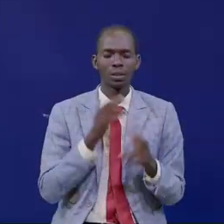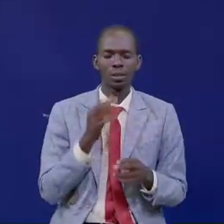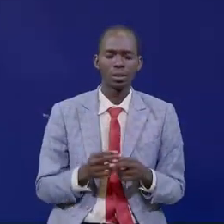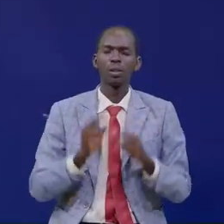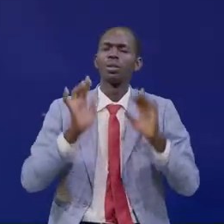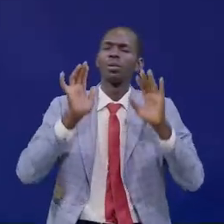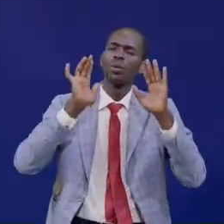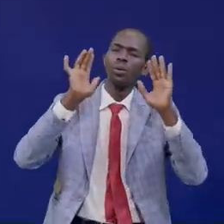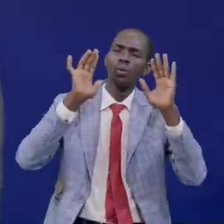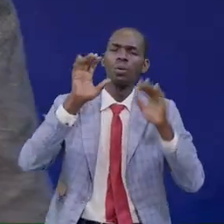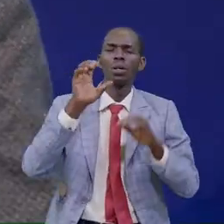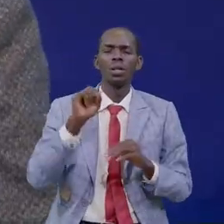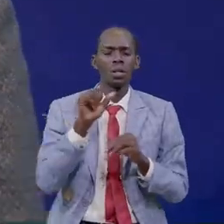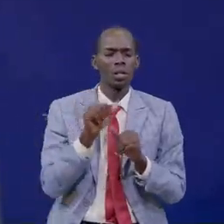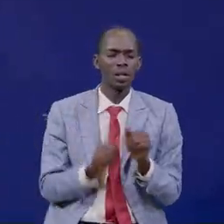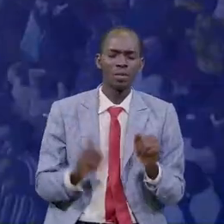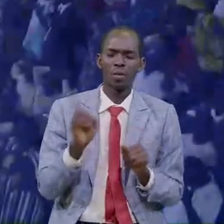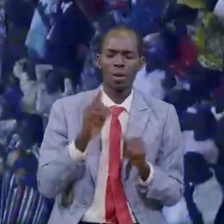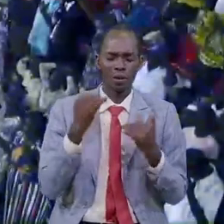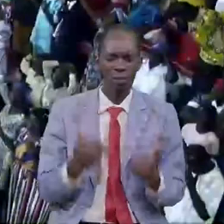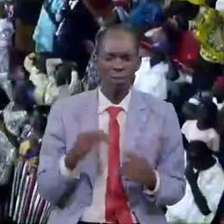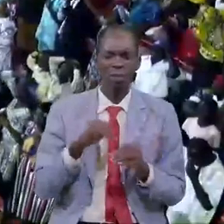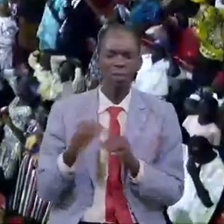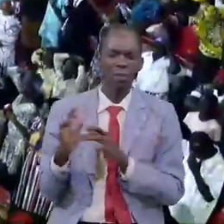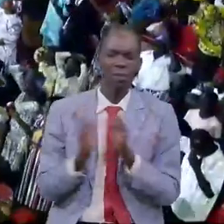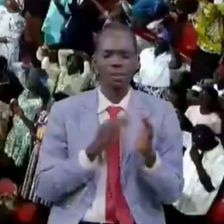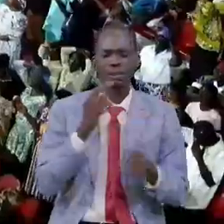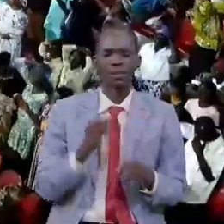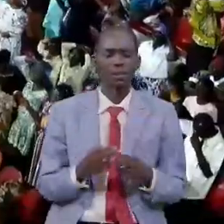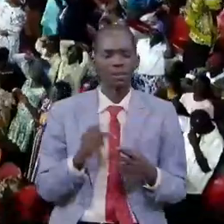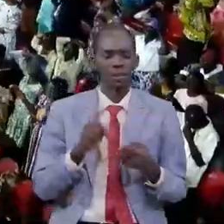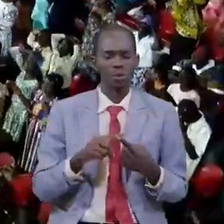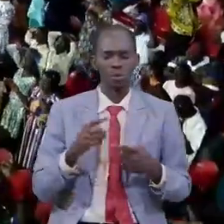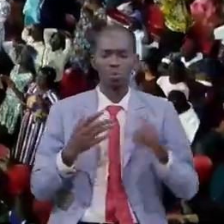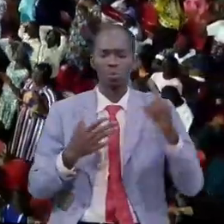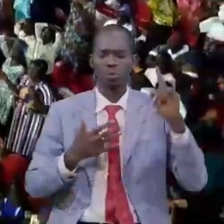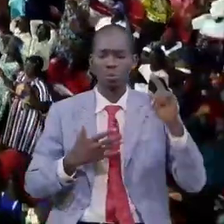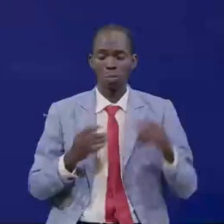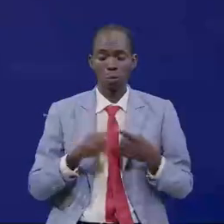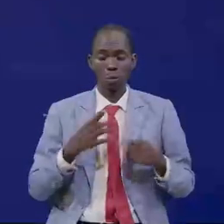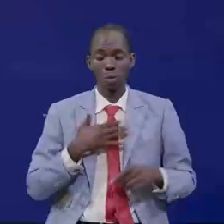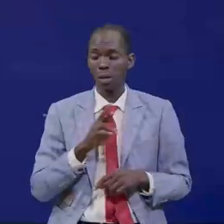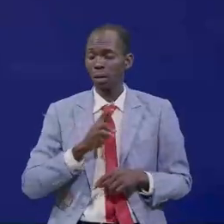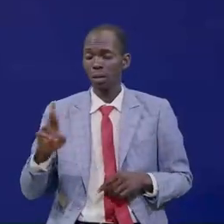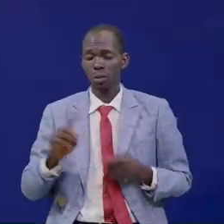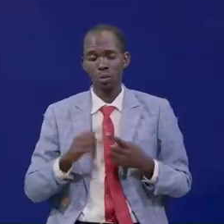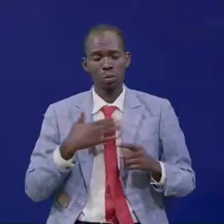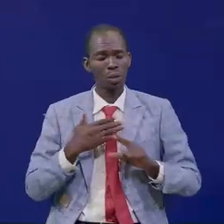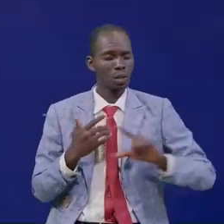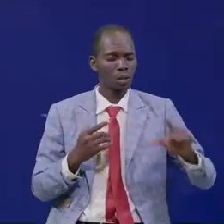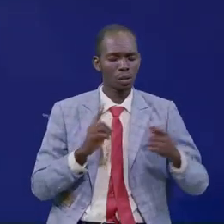wonders everywhere now. Partout maintenant. To my right, to my left, ma to droite, the center, to the front, bouche, to the